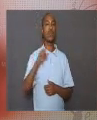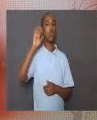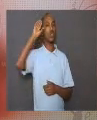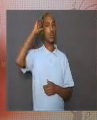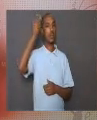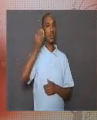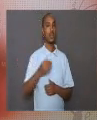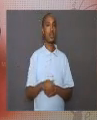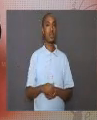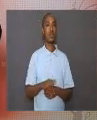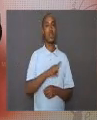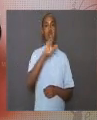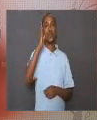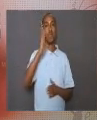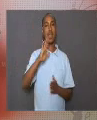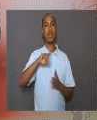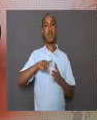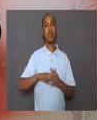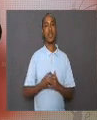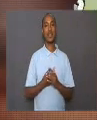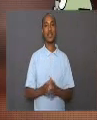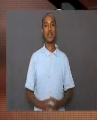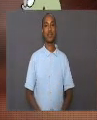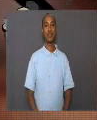concept. You may begin.